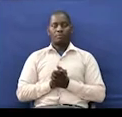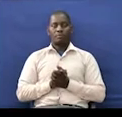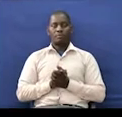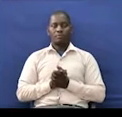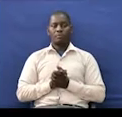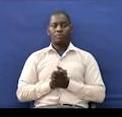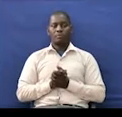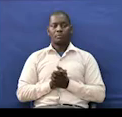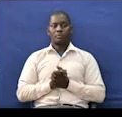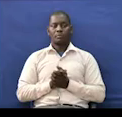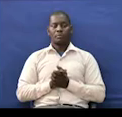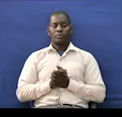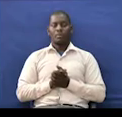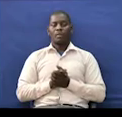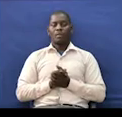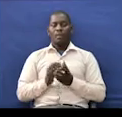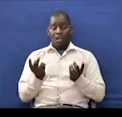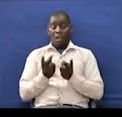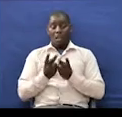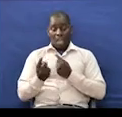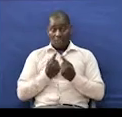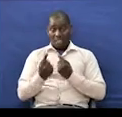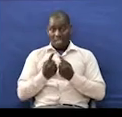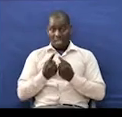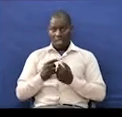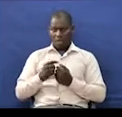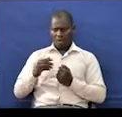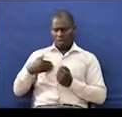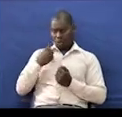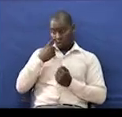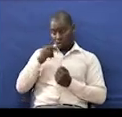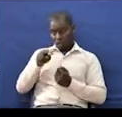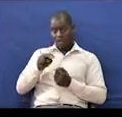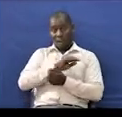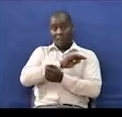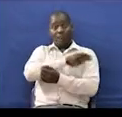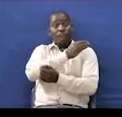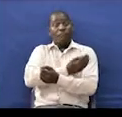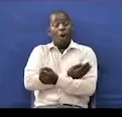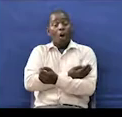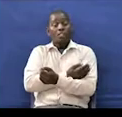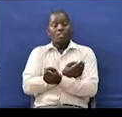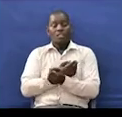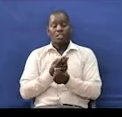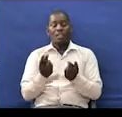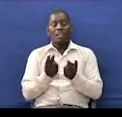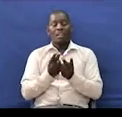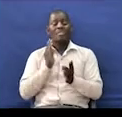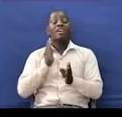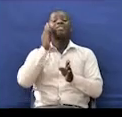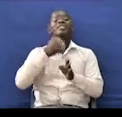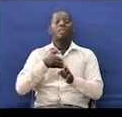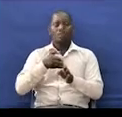So once you see this word torque, once you see this moment of force, they are the thing which mean the